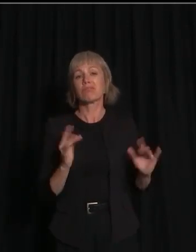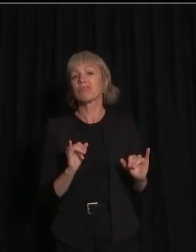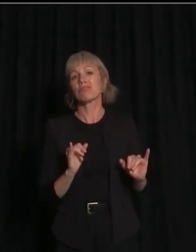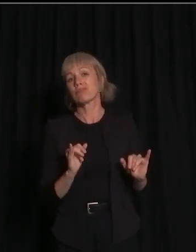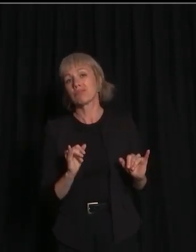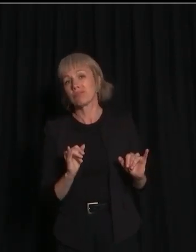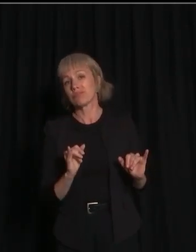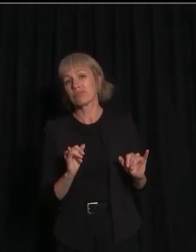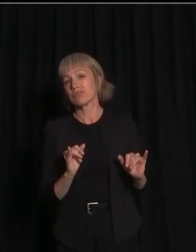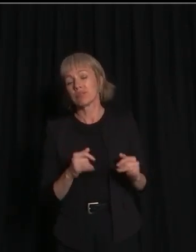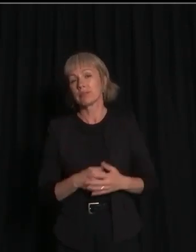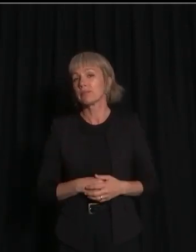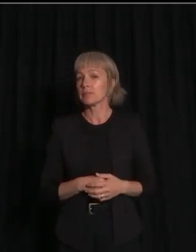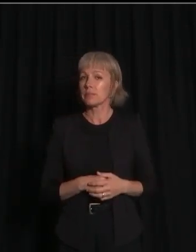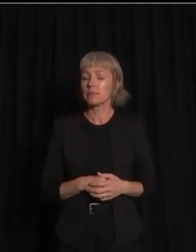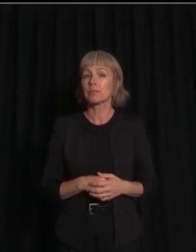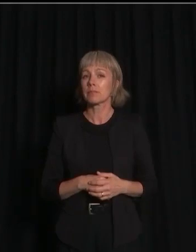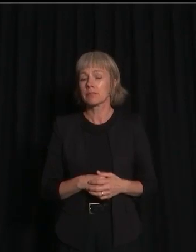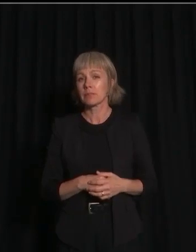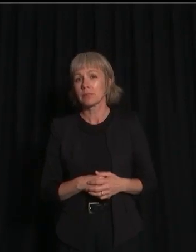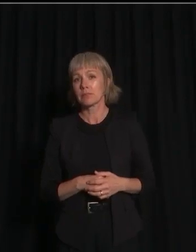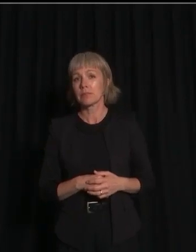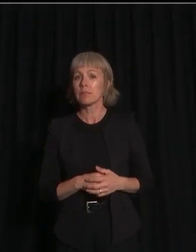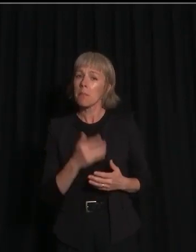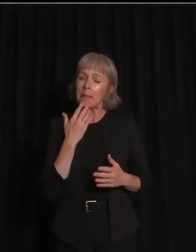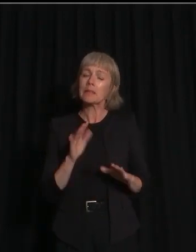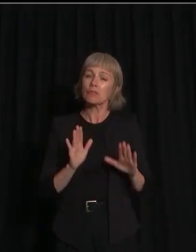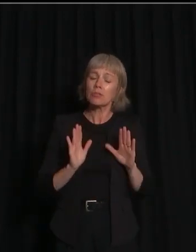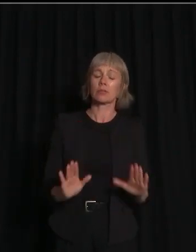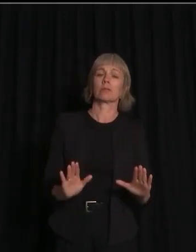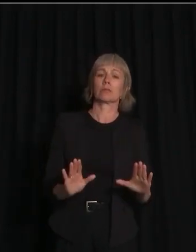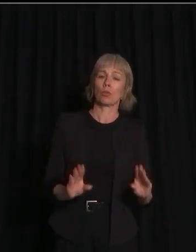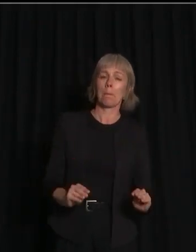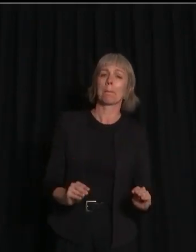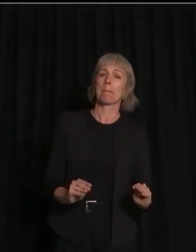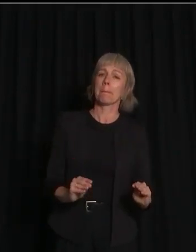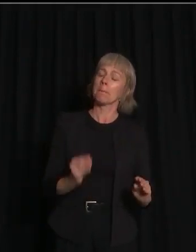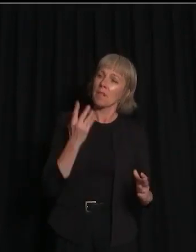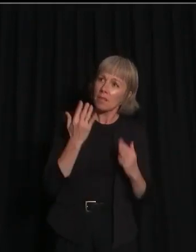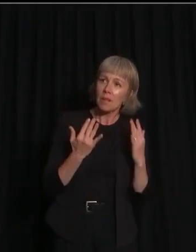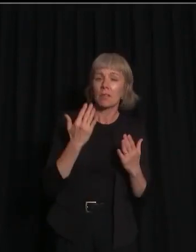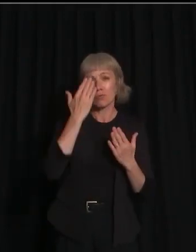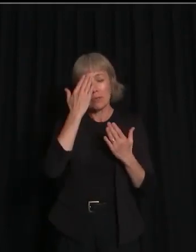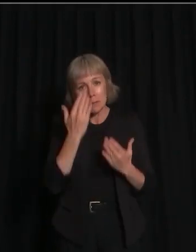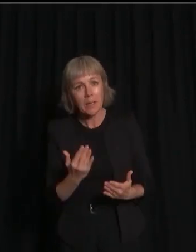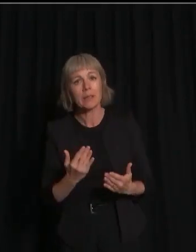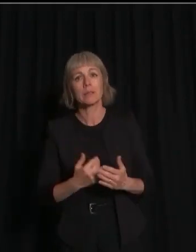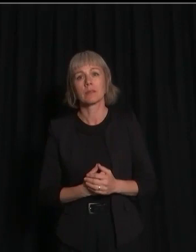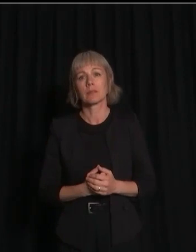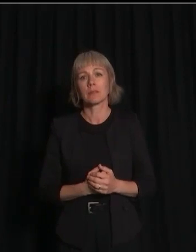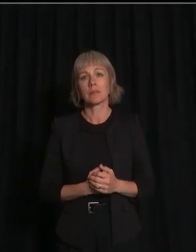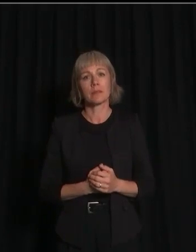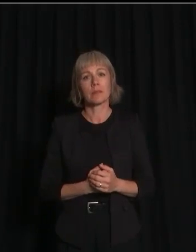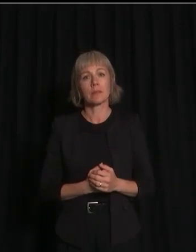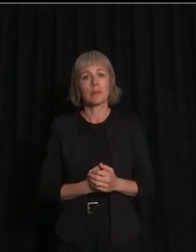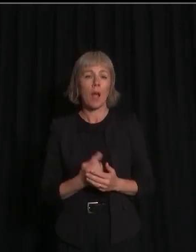yeah, you just gotta step back, take time, and respect. Like, you know, I think that's all I keep thinking about is like